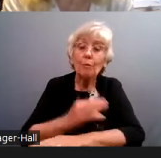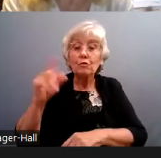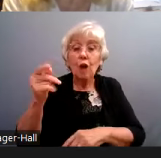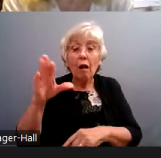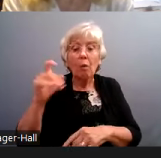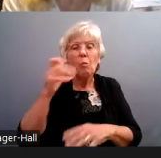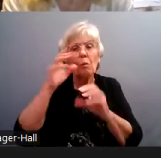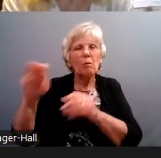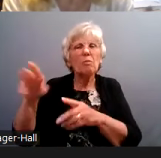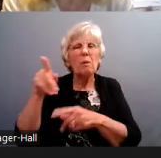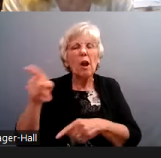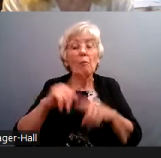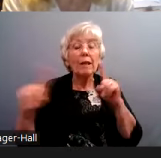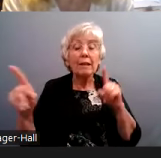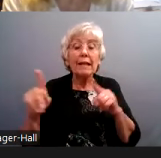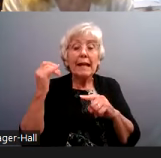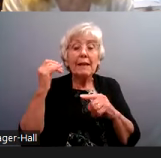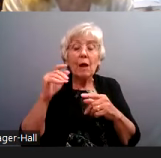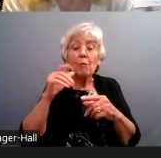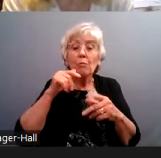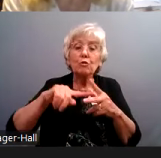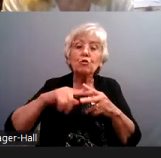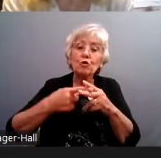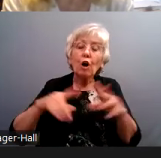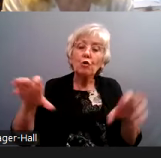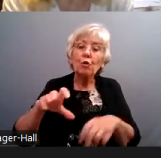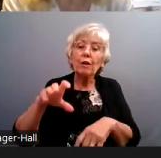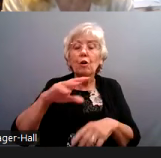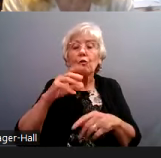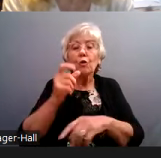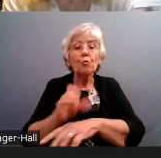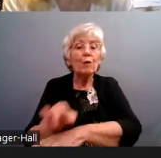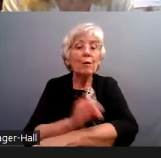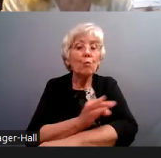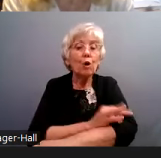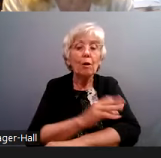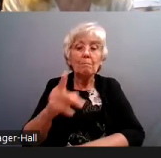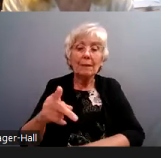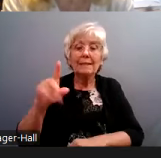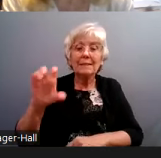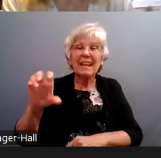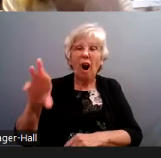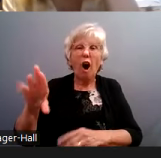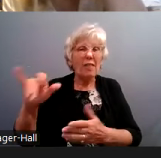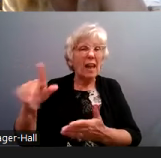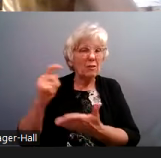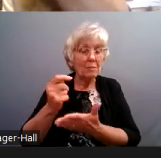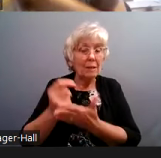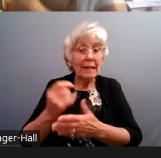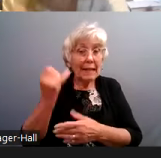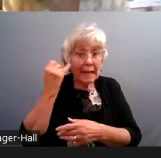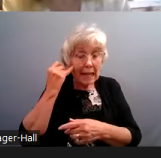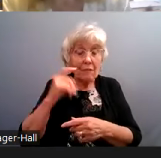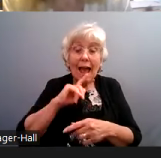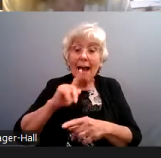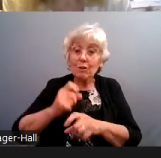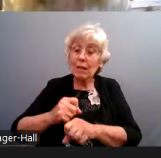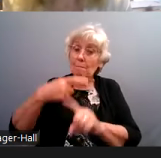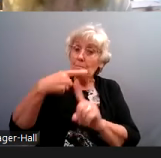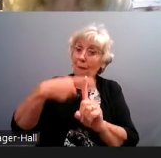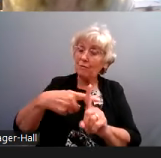samples for the ringworm PCR. Because if it does come back positive, that confirms that the lesions are truly